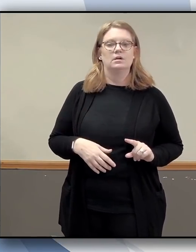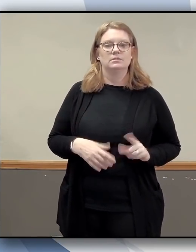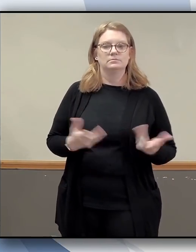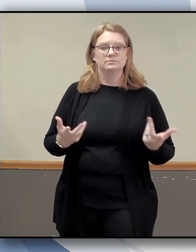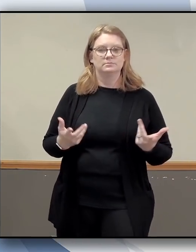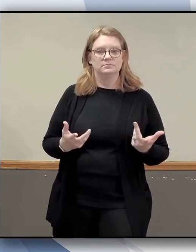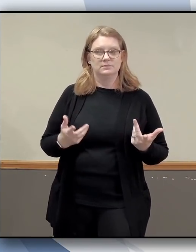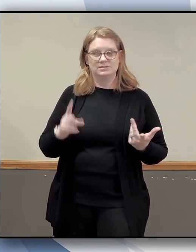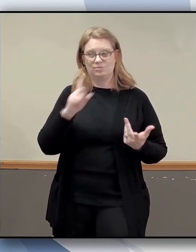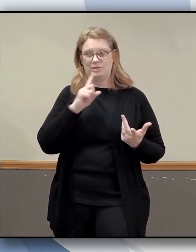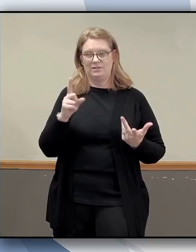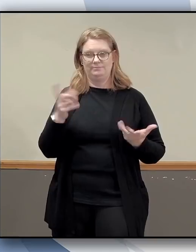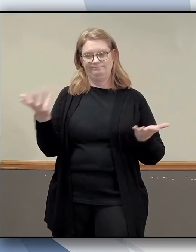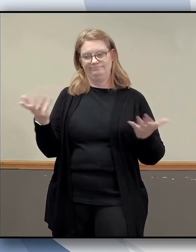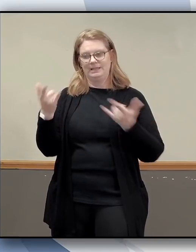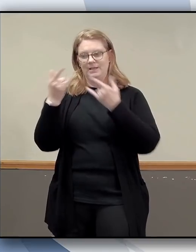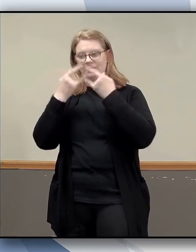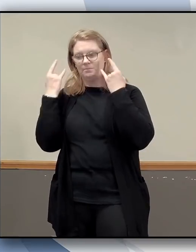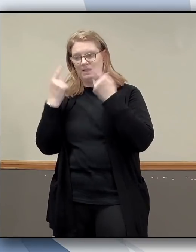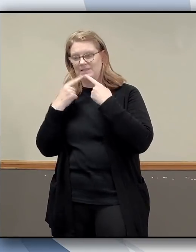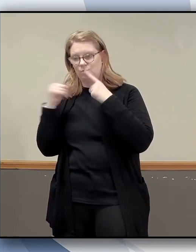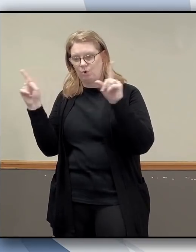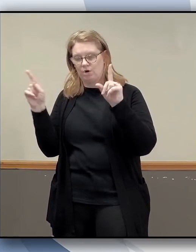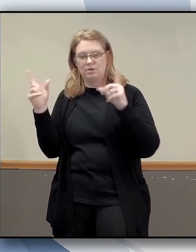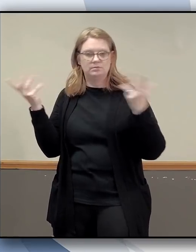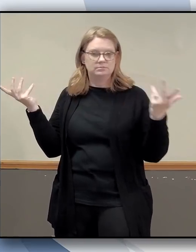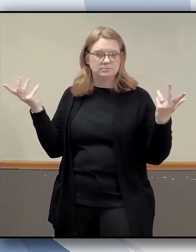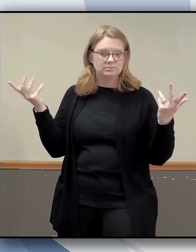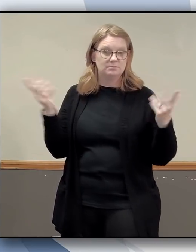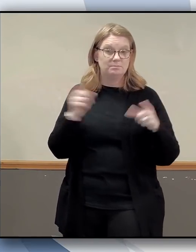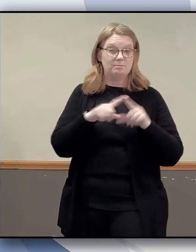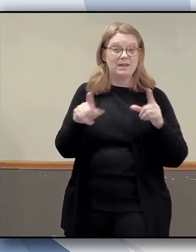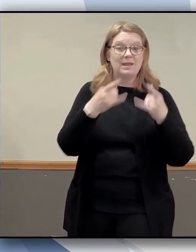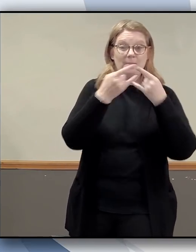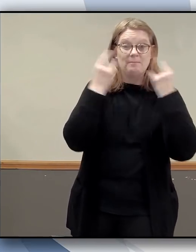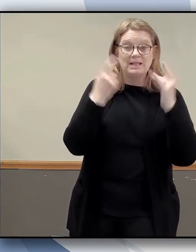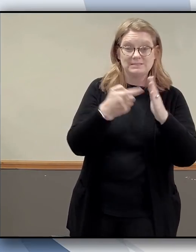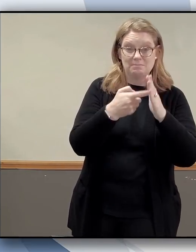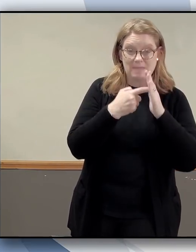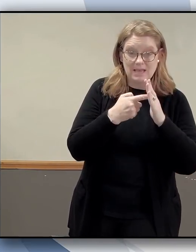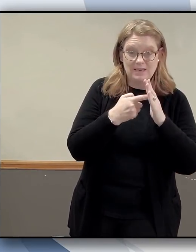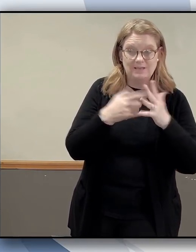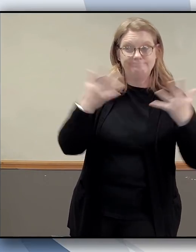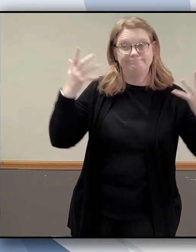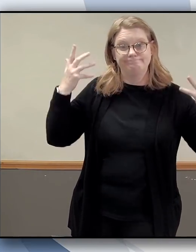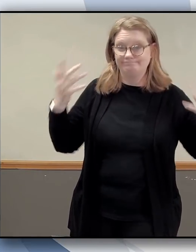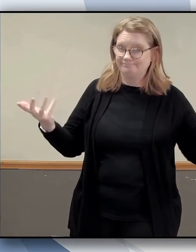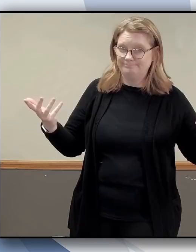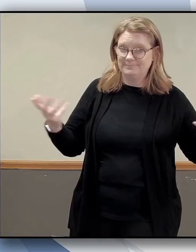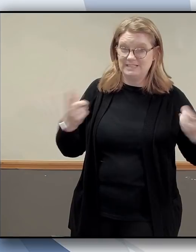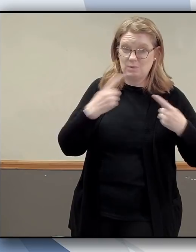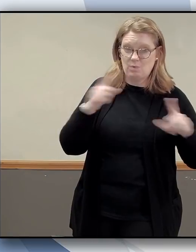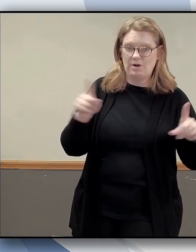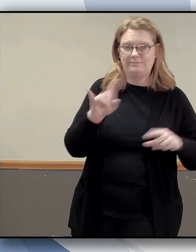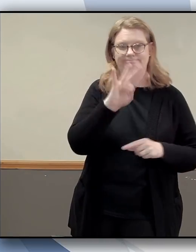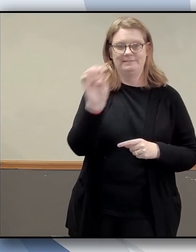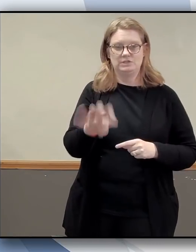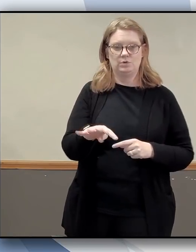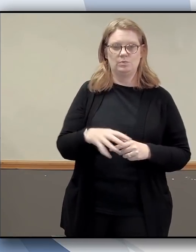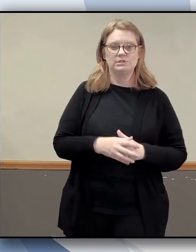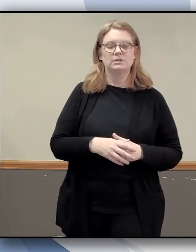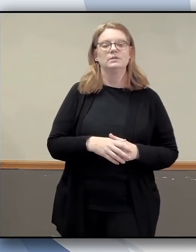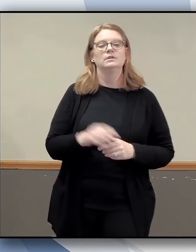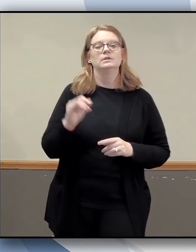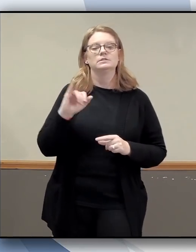no conclusion. Masks work, mask mandates is inconclusive. I'm going to go to Jacob and then back